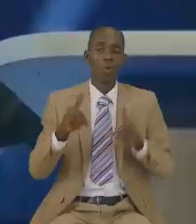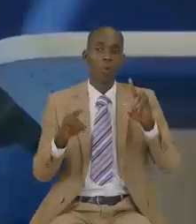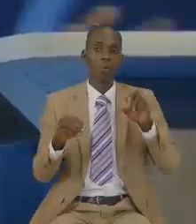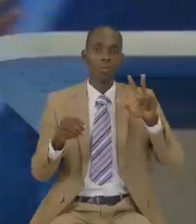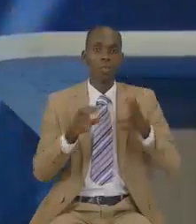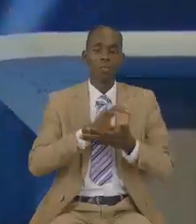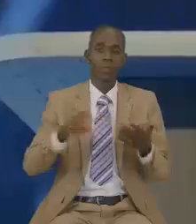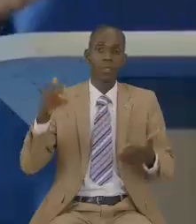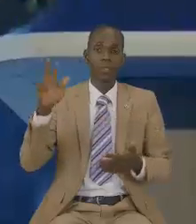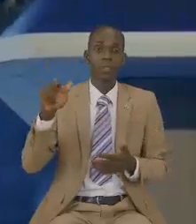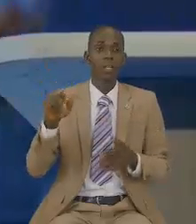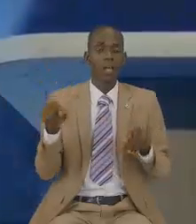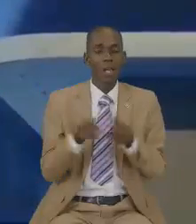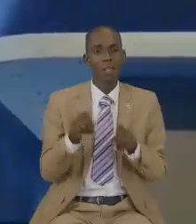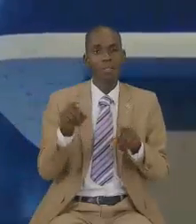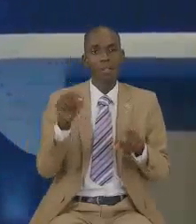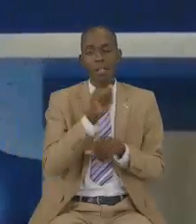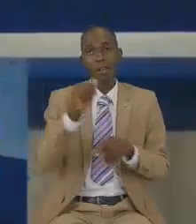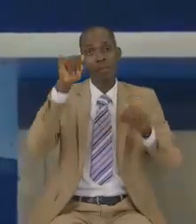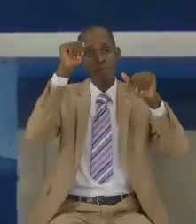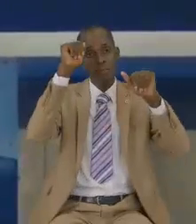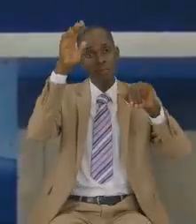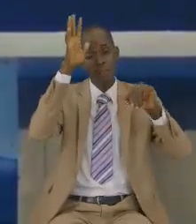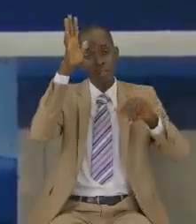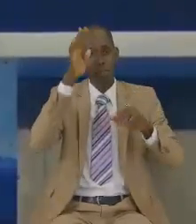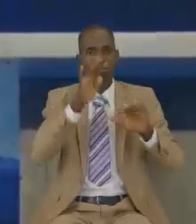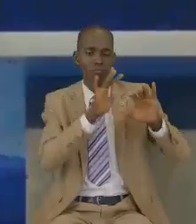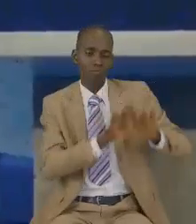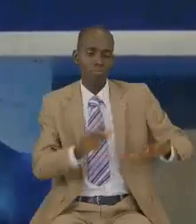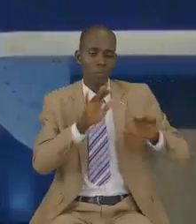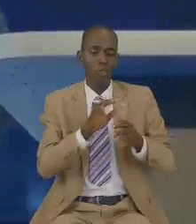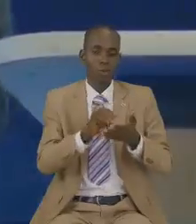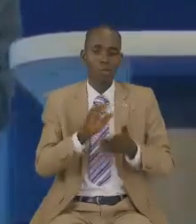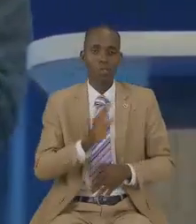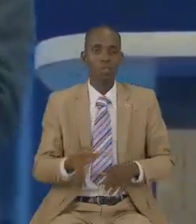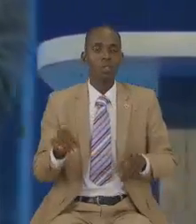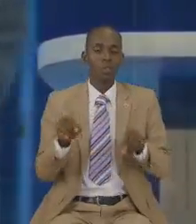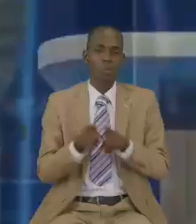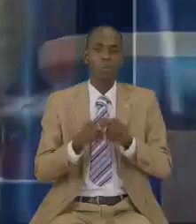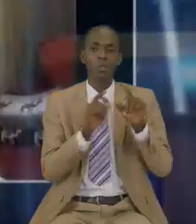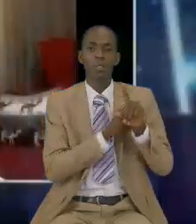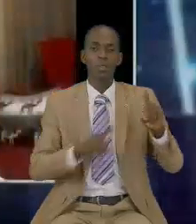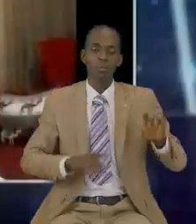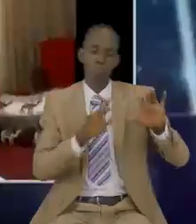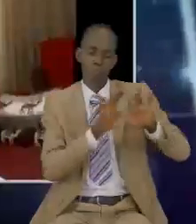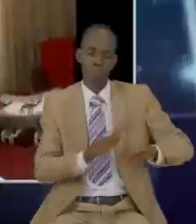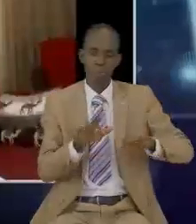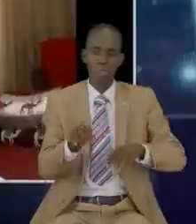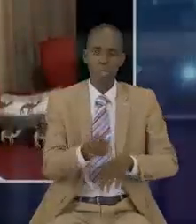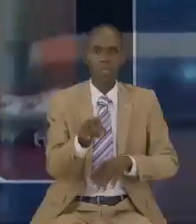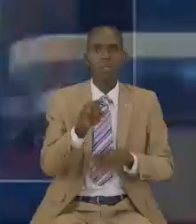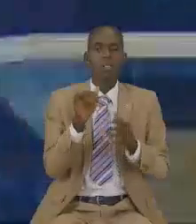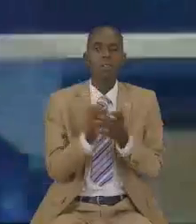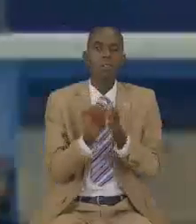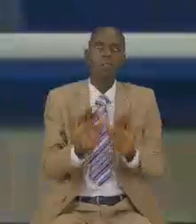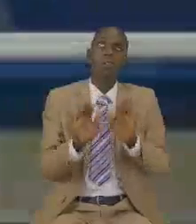father pitieth his children, so the Lord pities them that